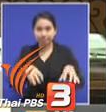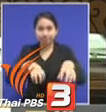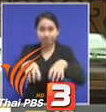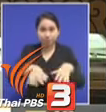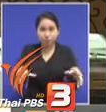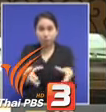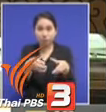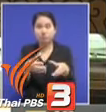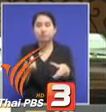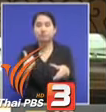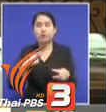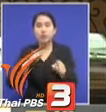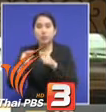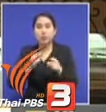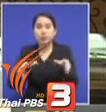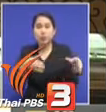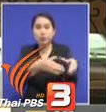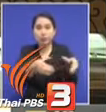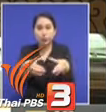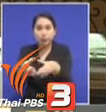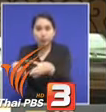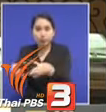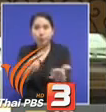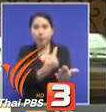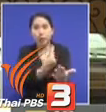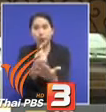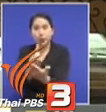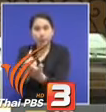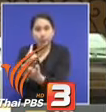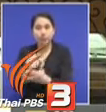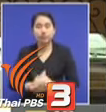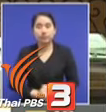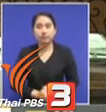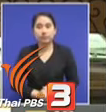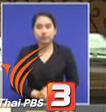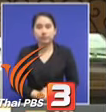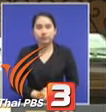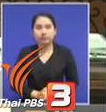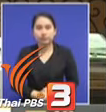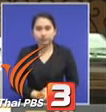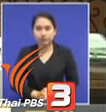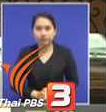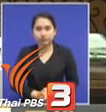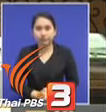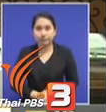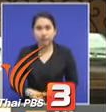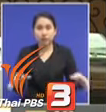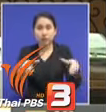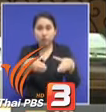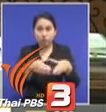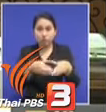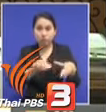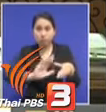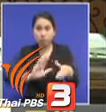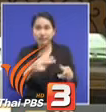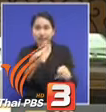his records, but not on his vision, which of course, we didn't hear a vision from him directly, but